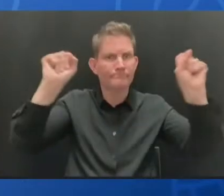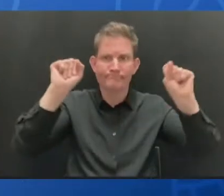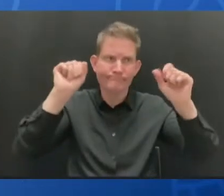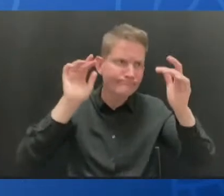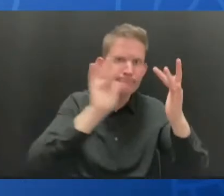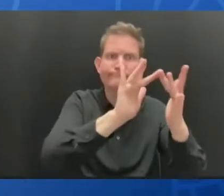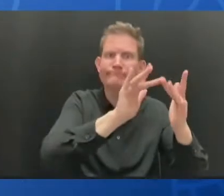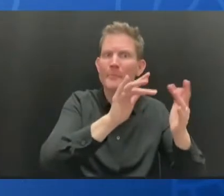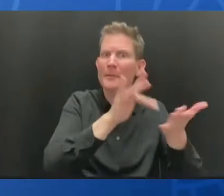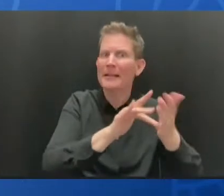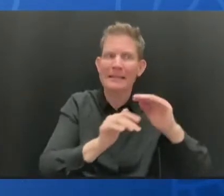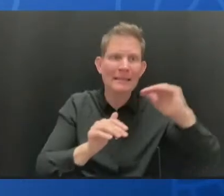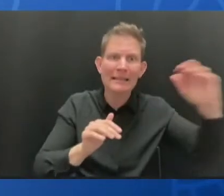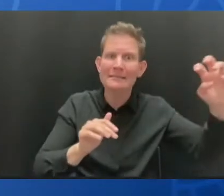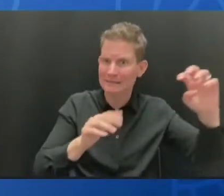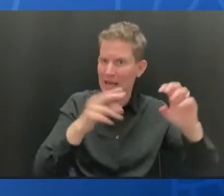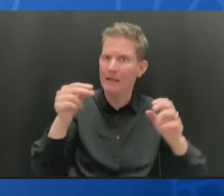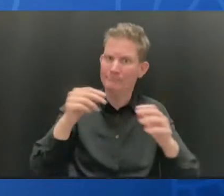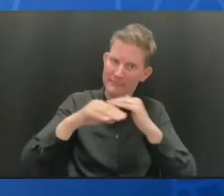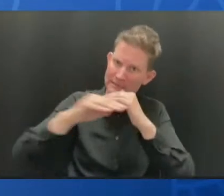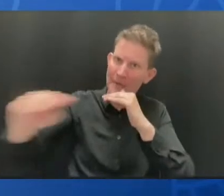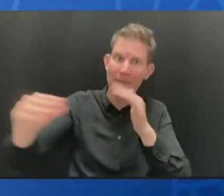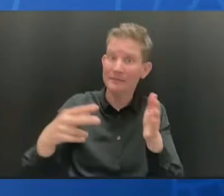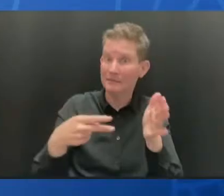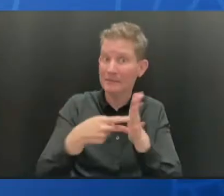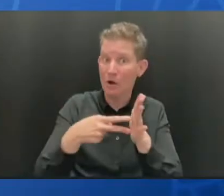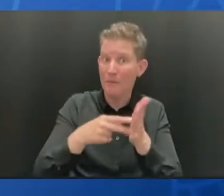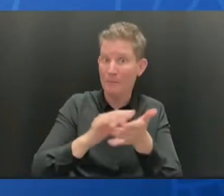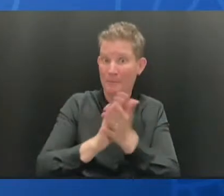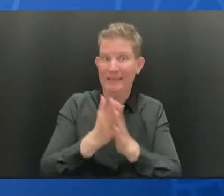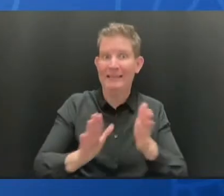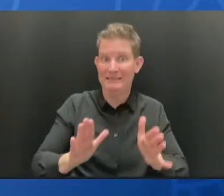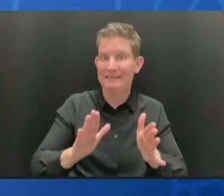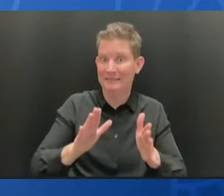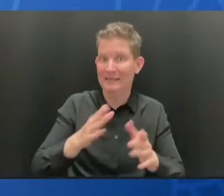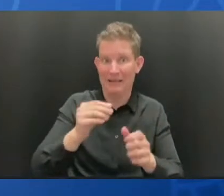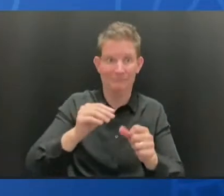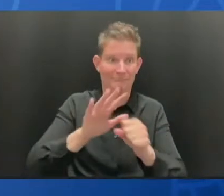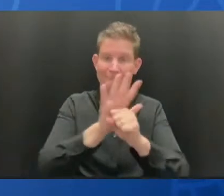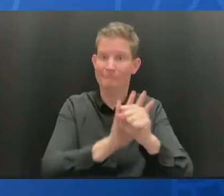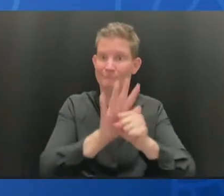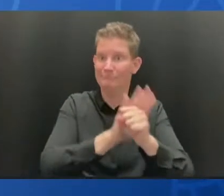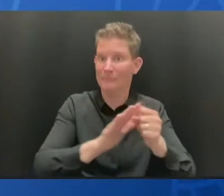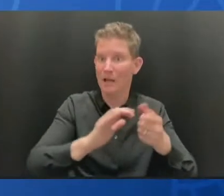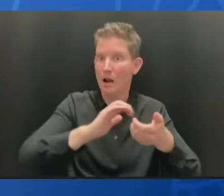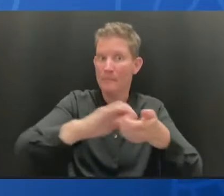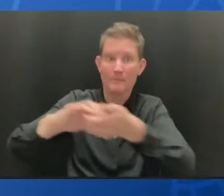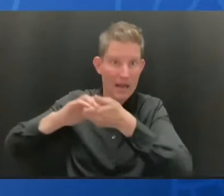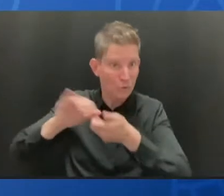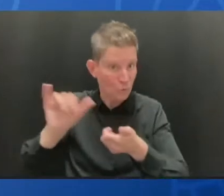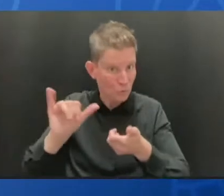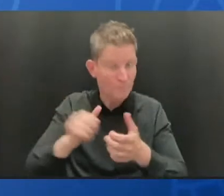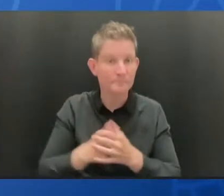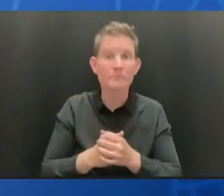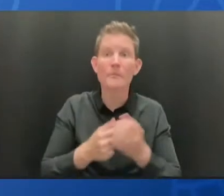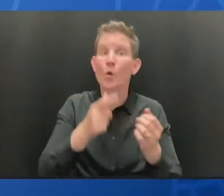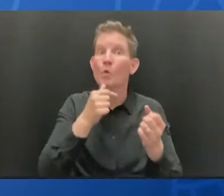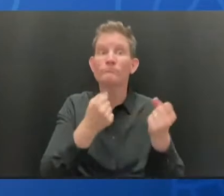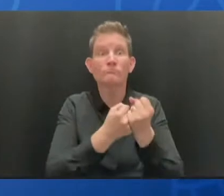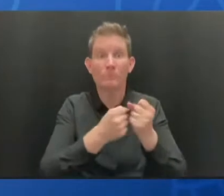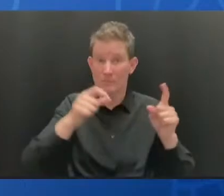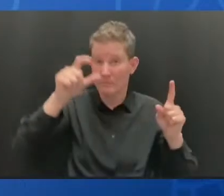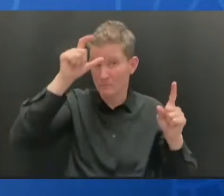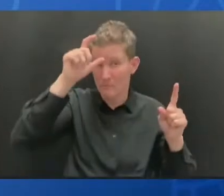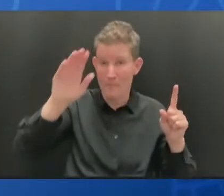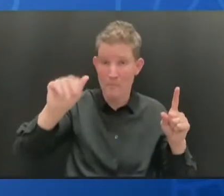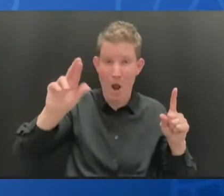with itself and its neighbors. U.S. Ambassador to Turkey Thomas Barak assumed the role of U.S. Special